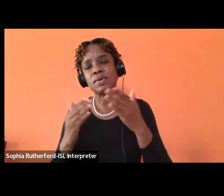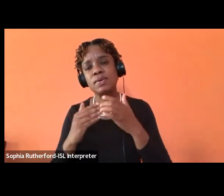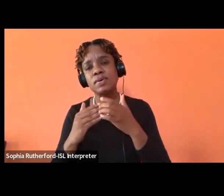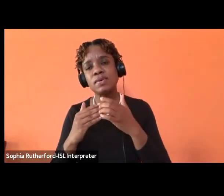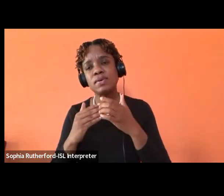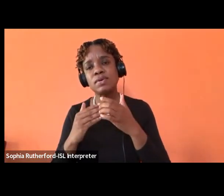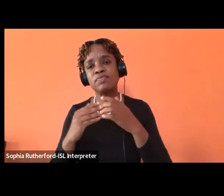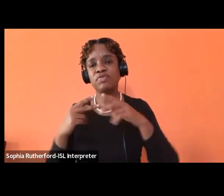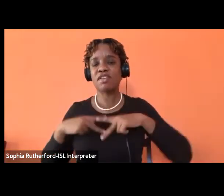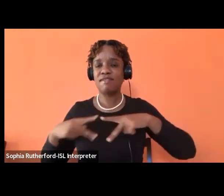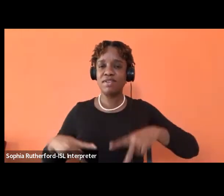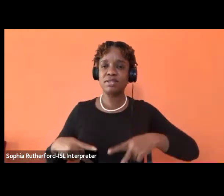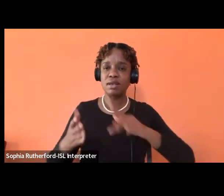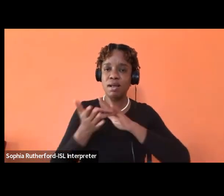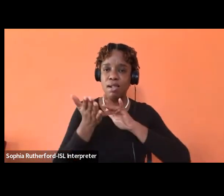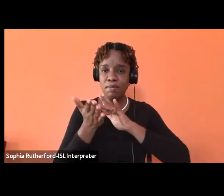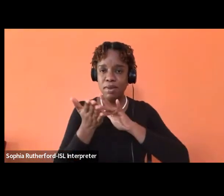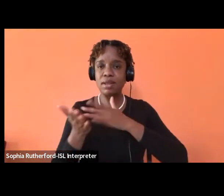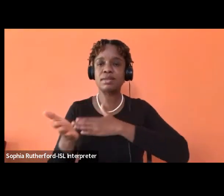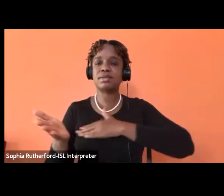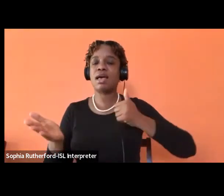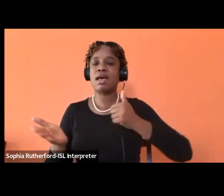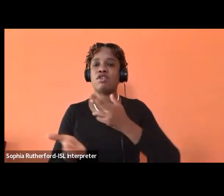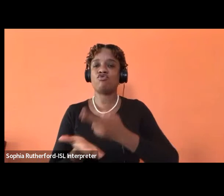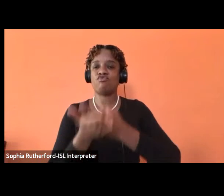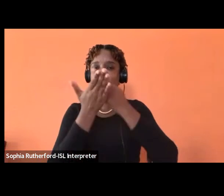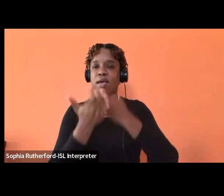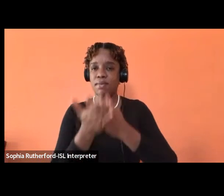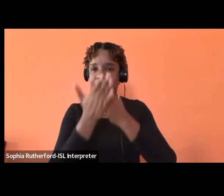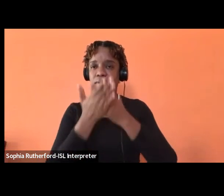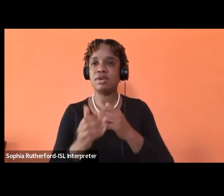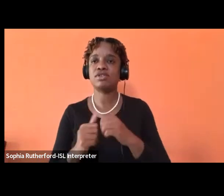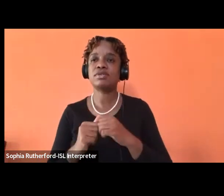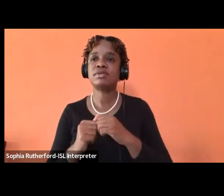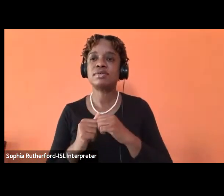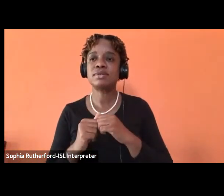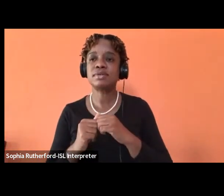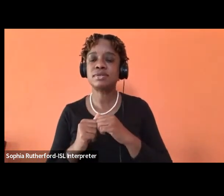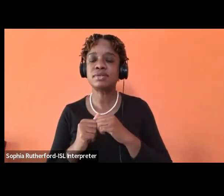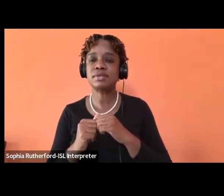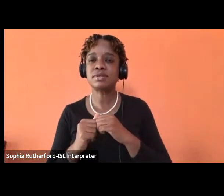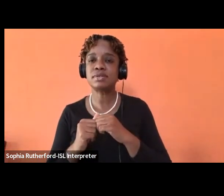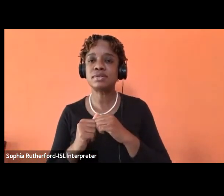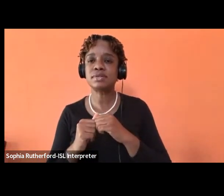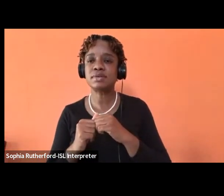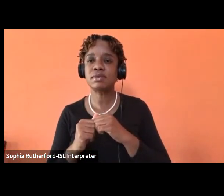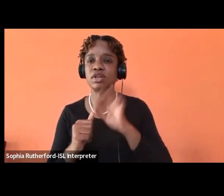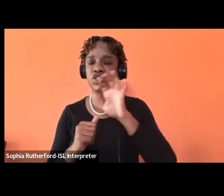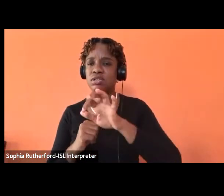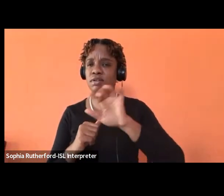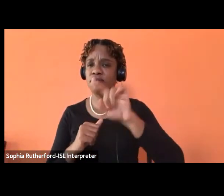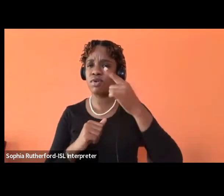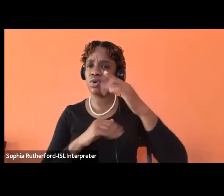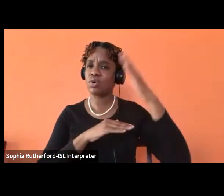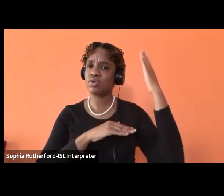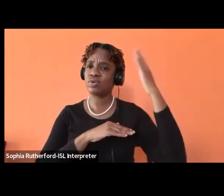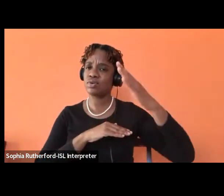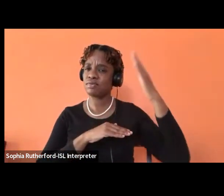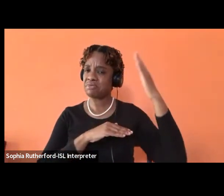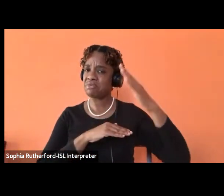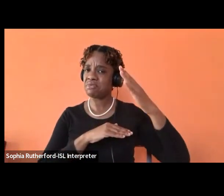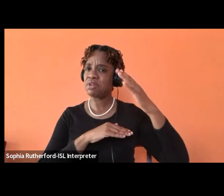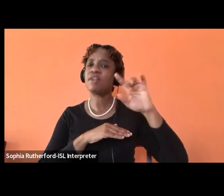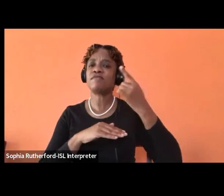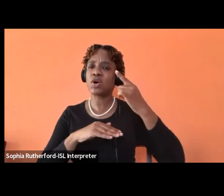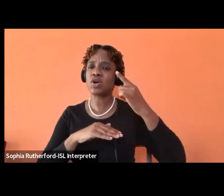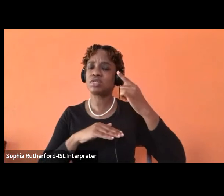physical medicine and rehabilitation, physiatry. She is, I think, the first one. She's been pioneering that in